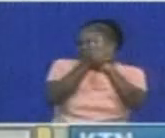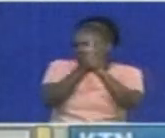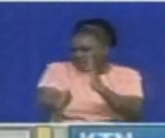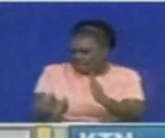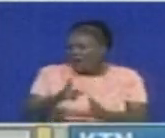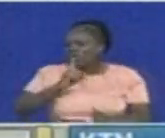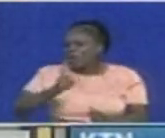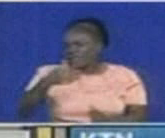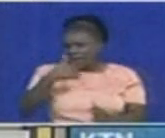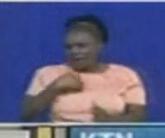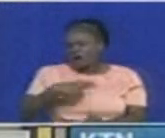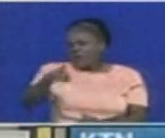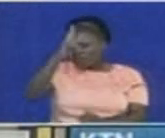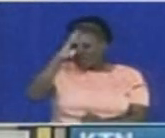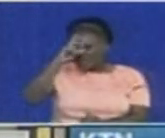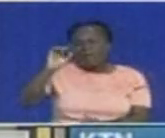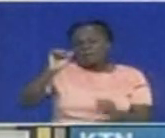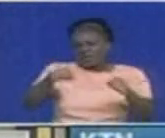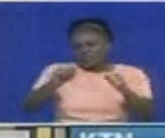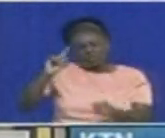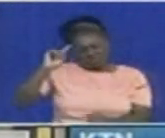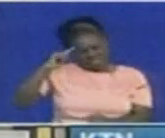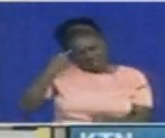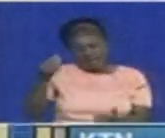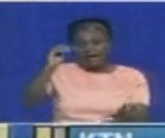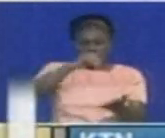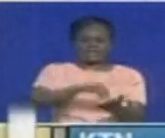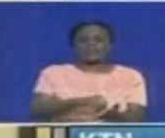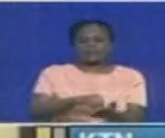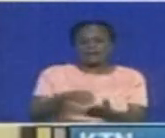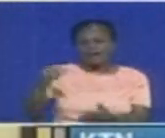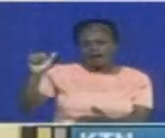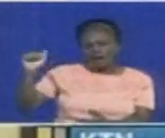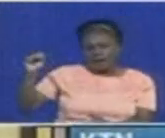that police may have to rethink this strategy. Asha Mwilu, KTN, Nairobi.